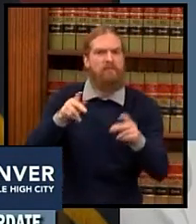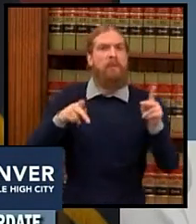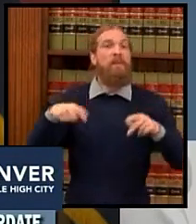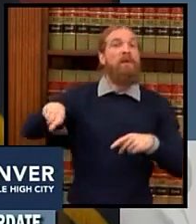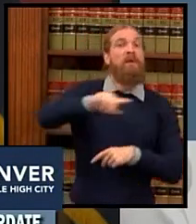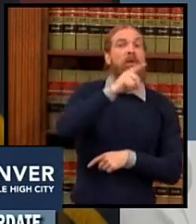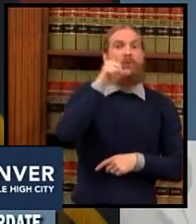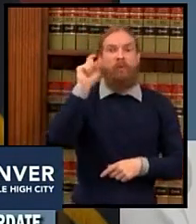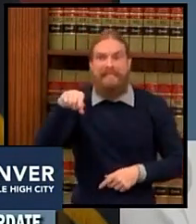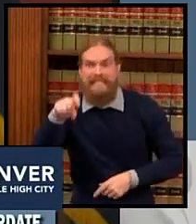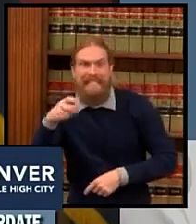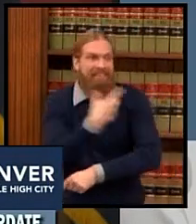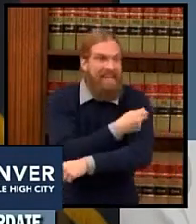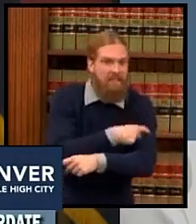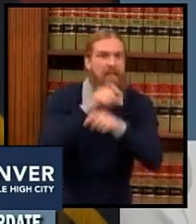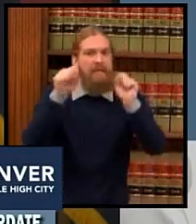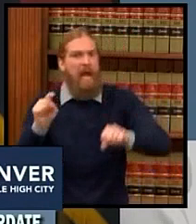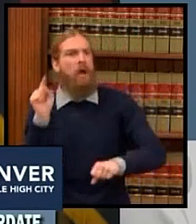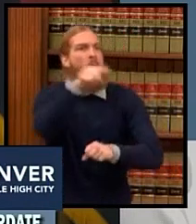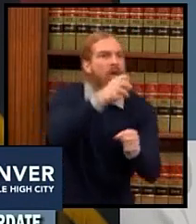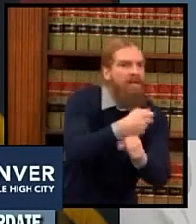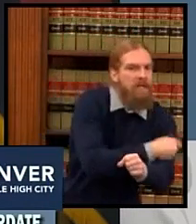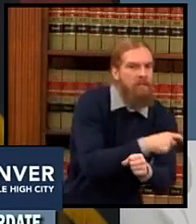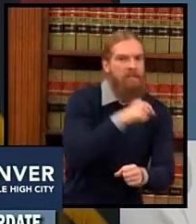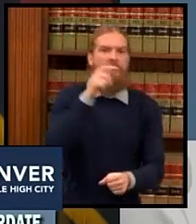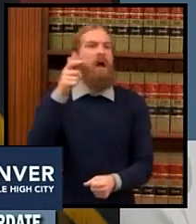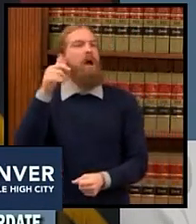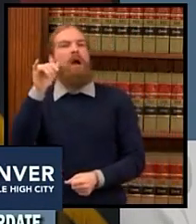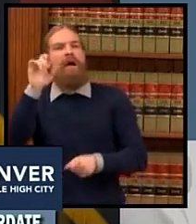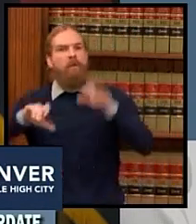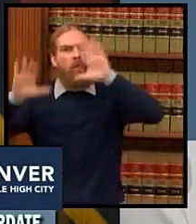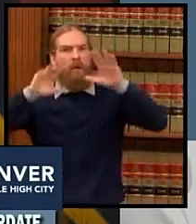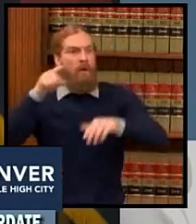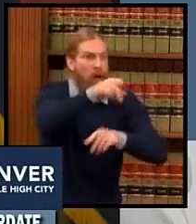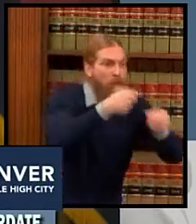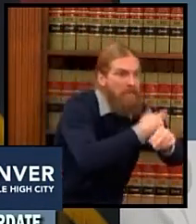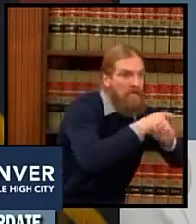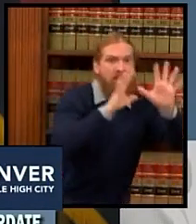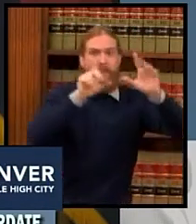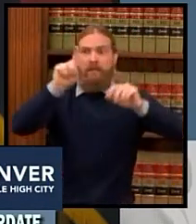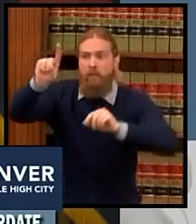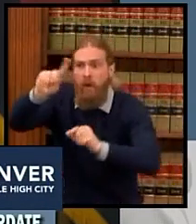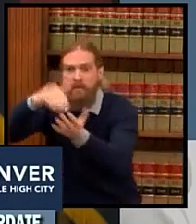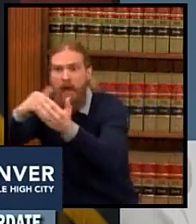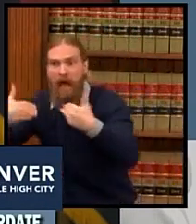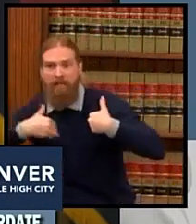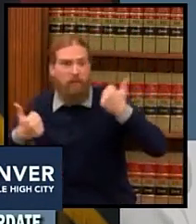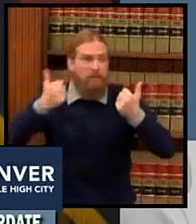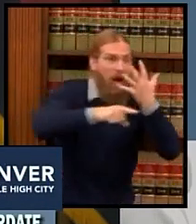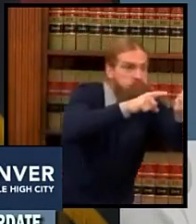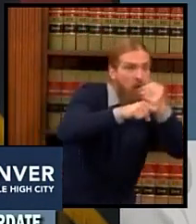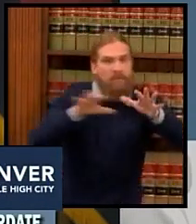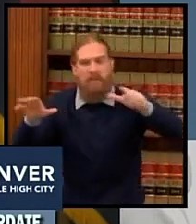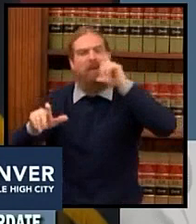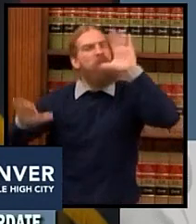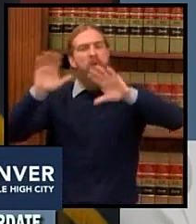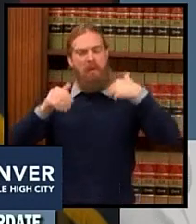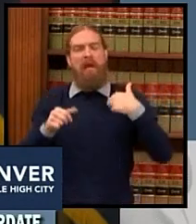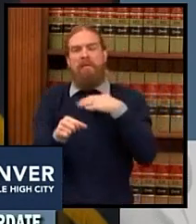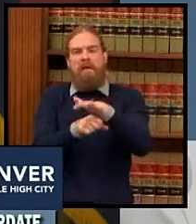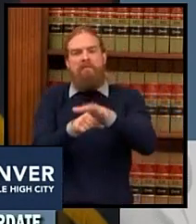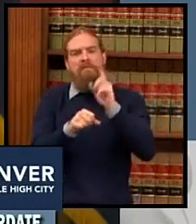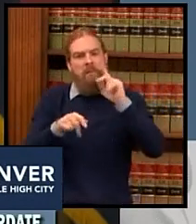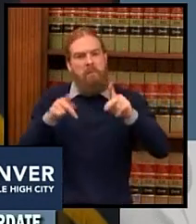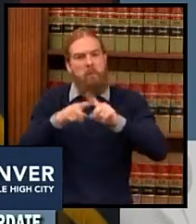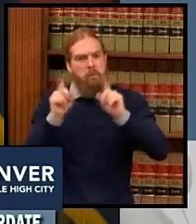convenient for them to get vaccinated. That will include, through our vaccination outreach teams, the static sites that we're